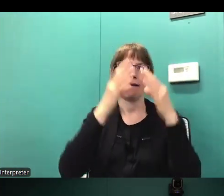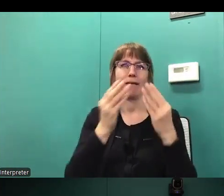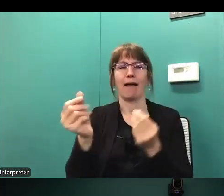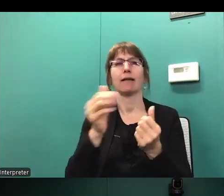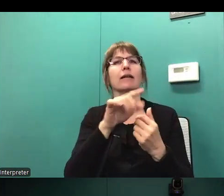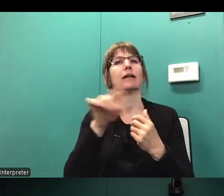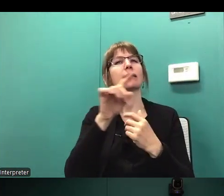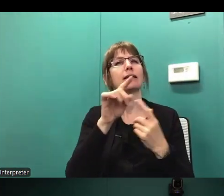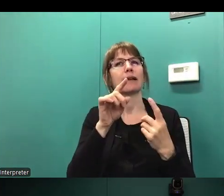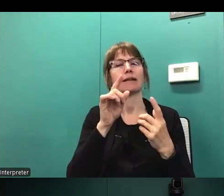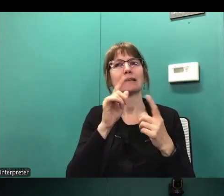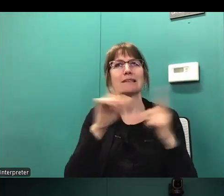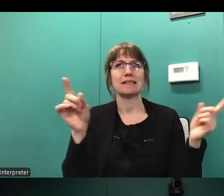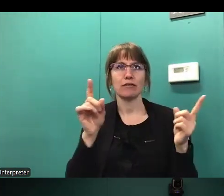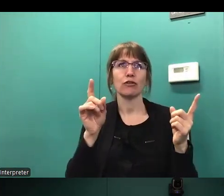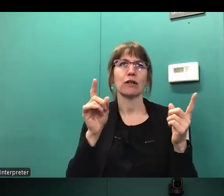structures depending on those